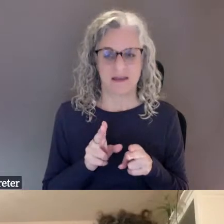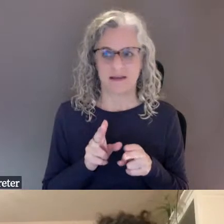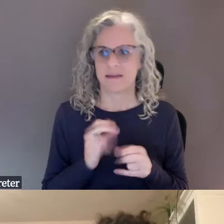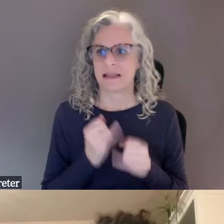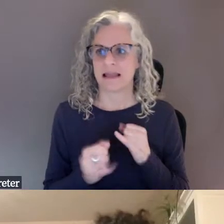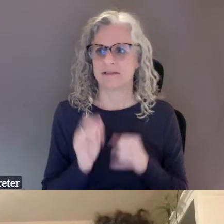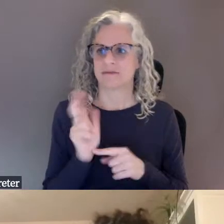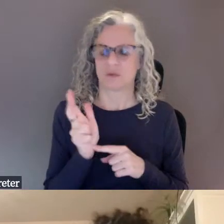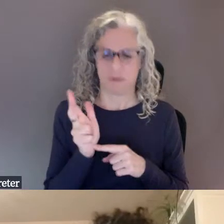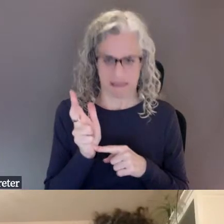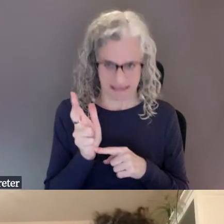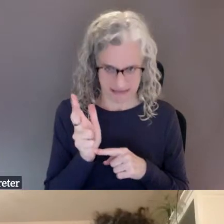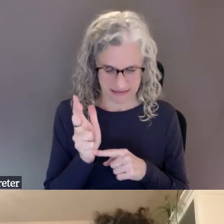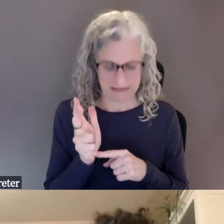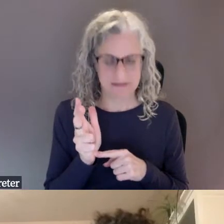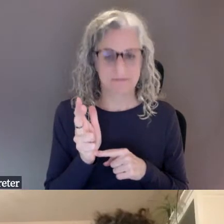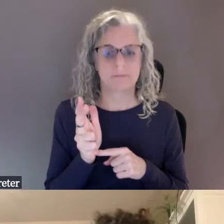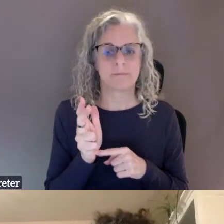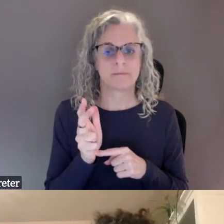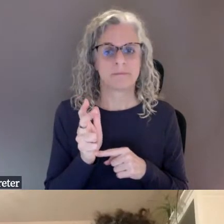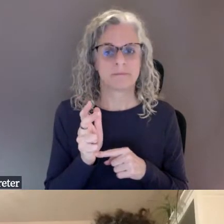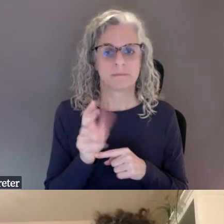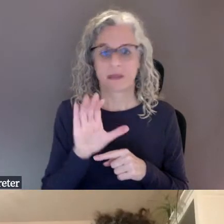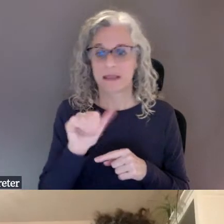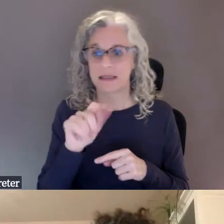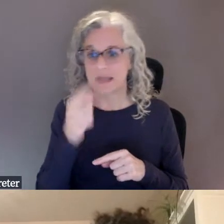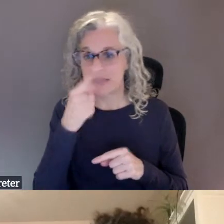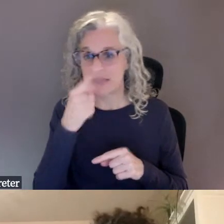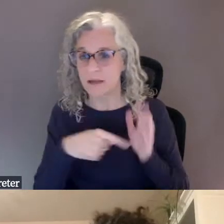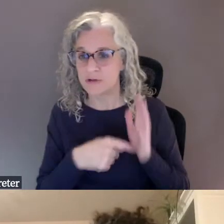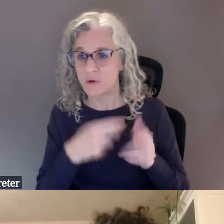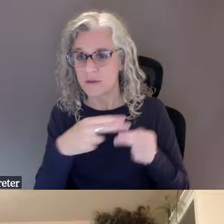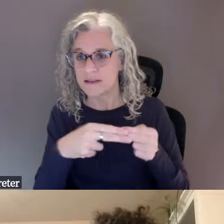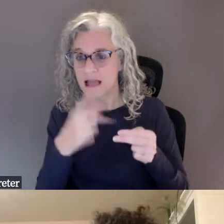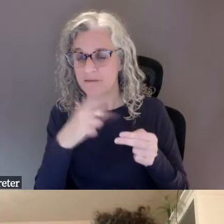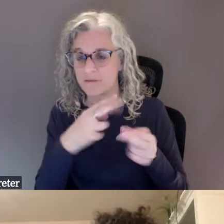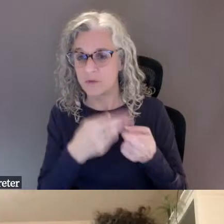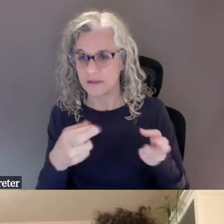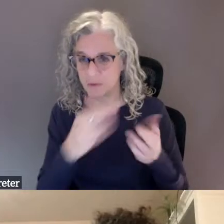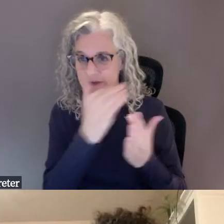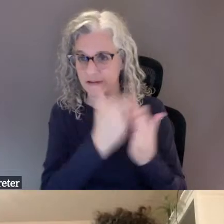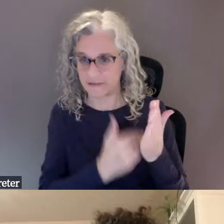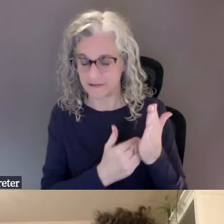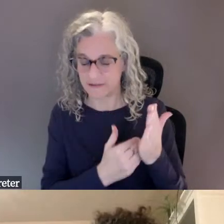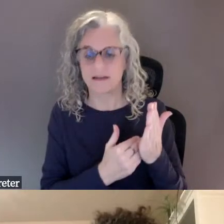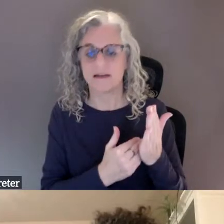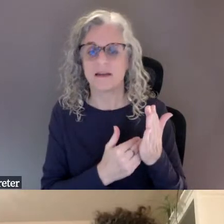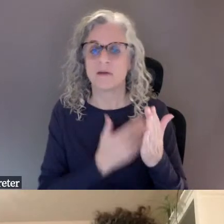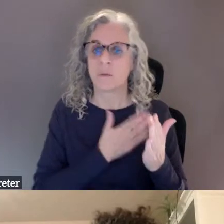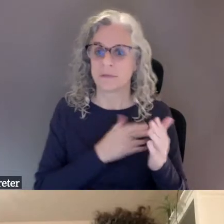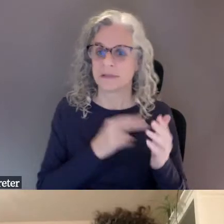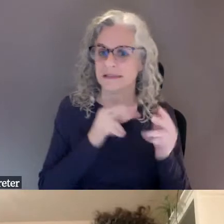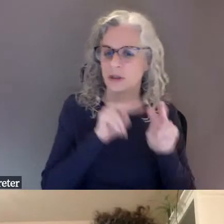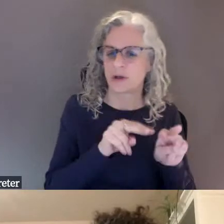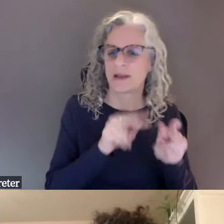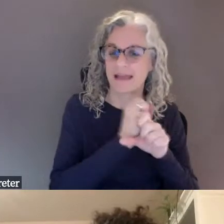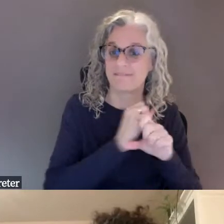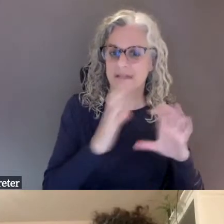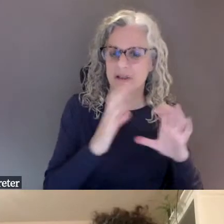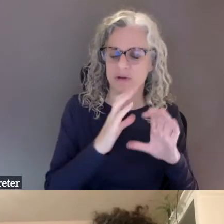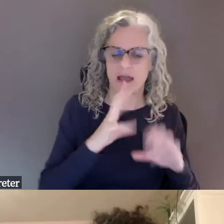3 minutes. If Kat, you can pull up the slides for the resources. Just want to remind you all to really check out the Visualizing Palestine